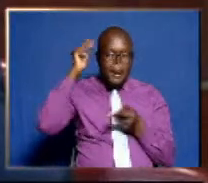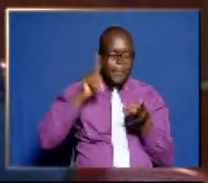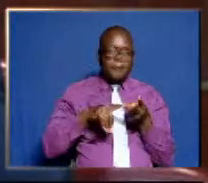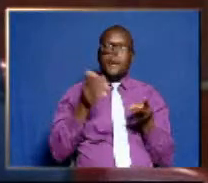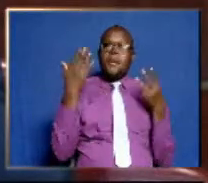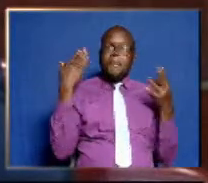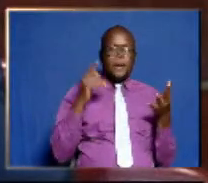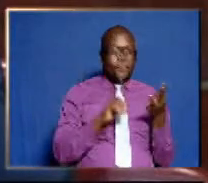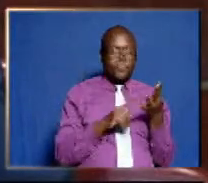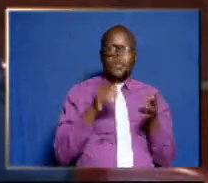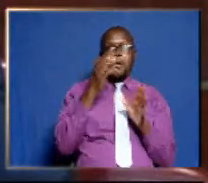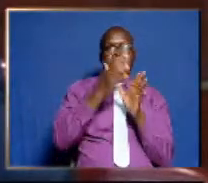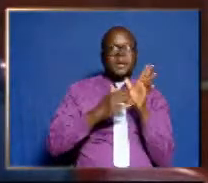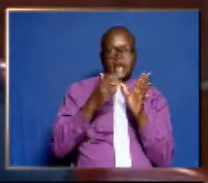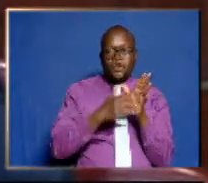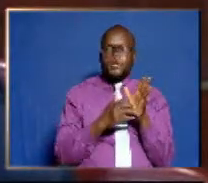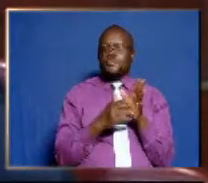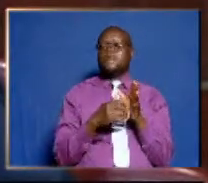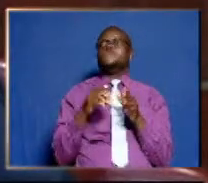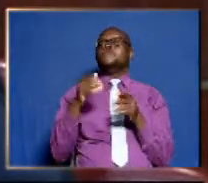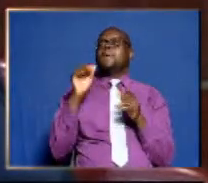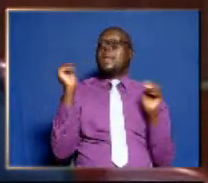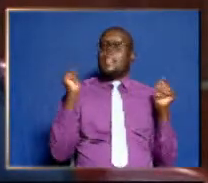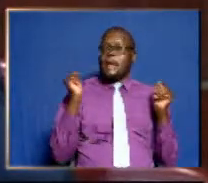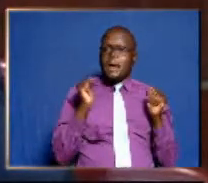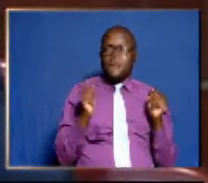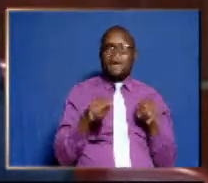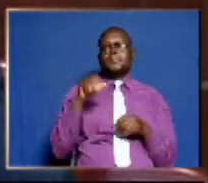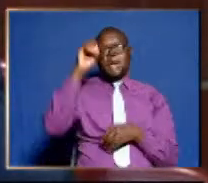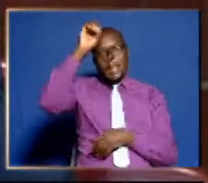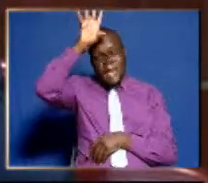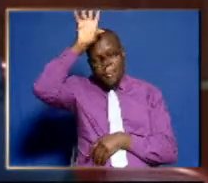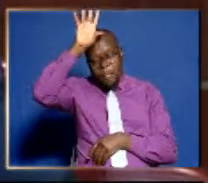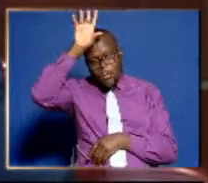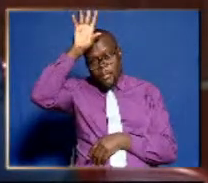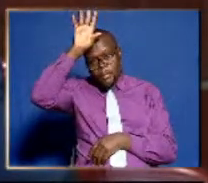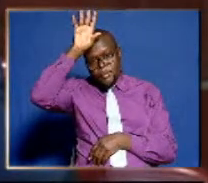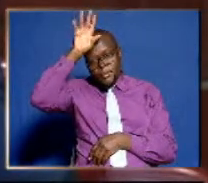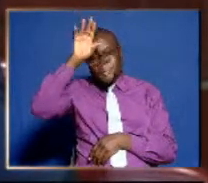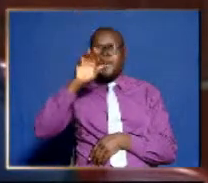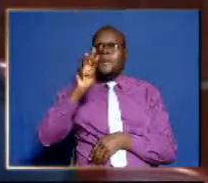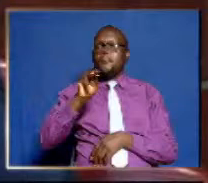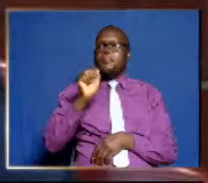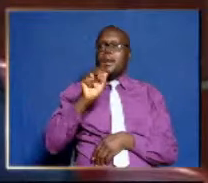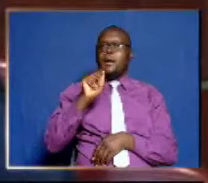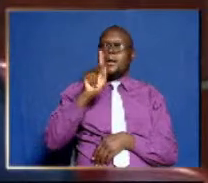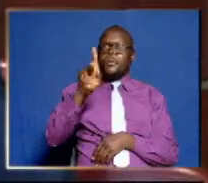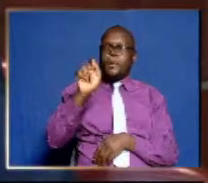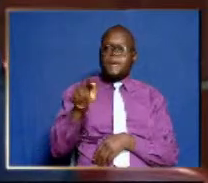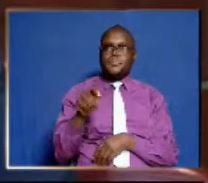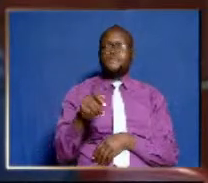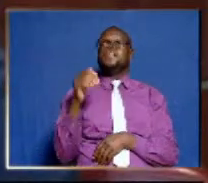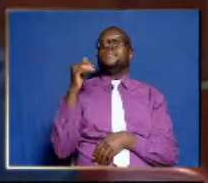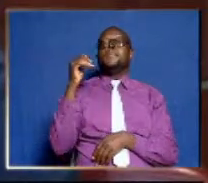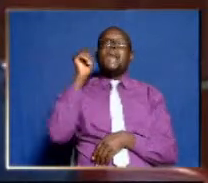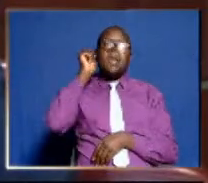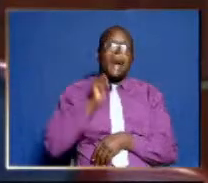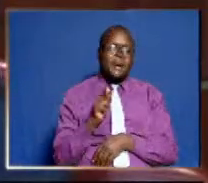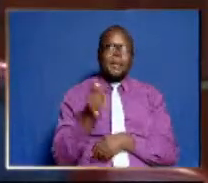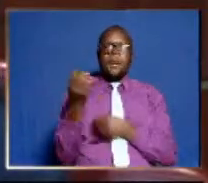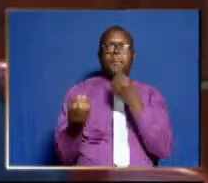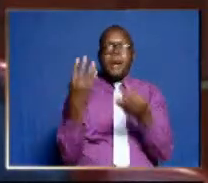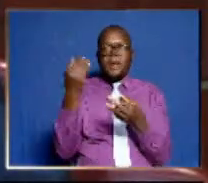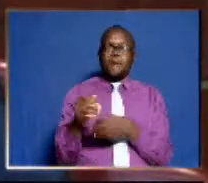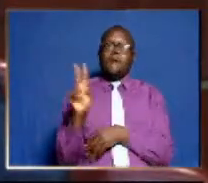Meru, Machakos, Nyandarua, Kiambu, Elgeyo Marakwet, Nandi, Baringo,